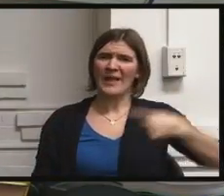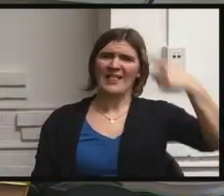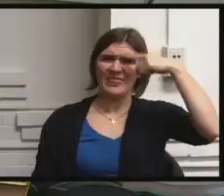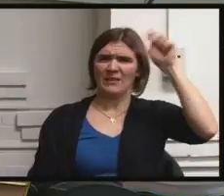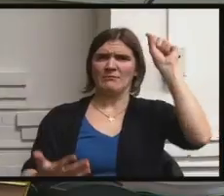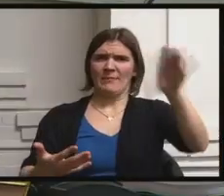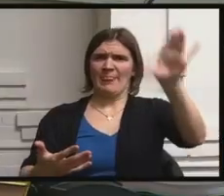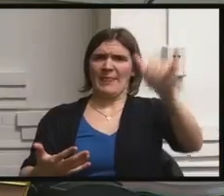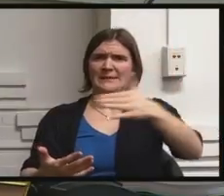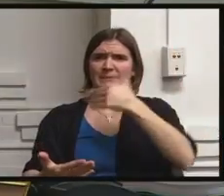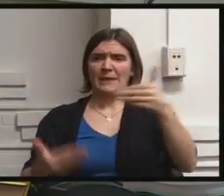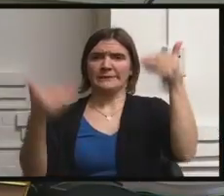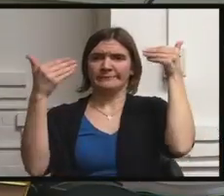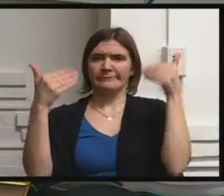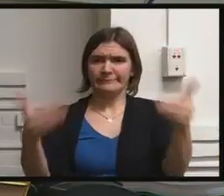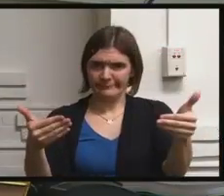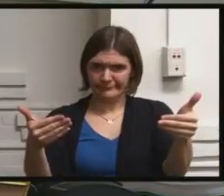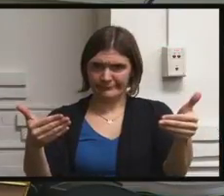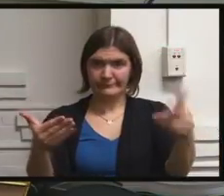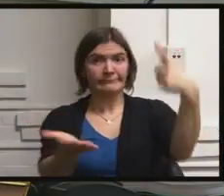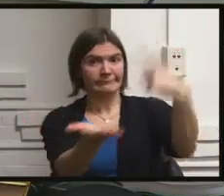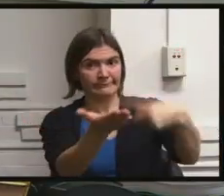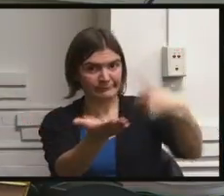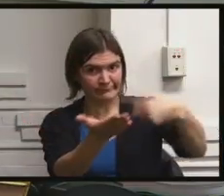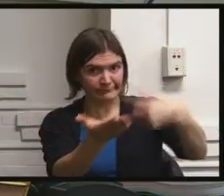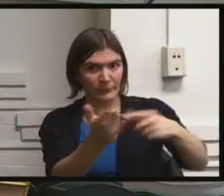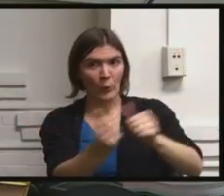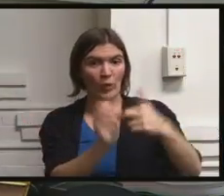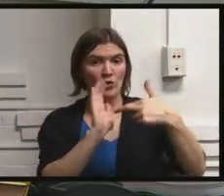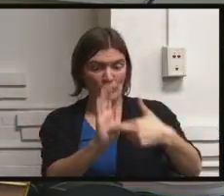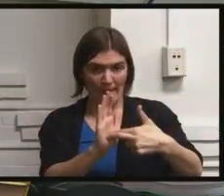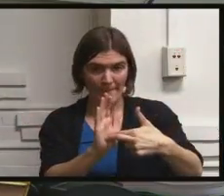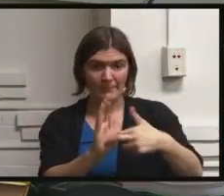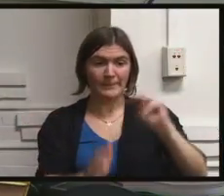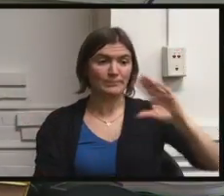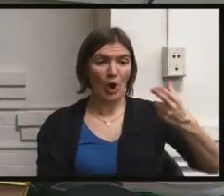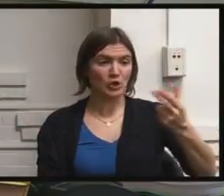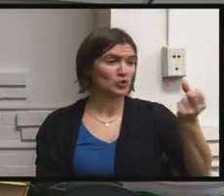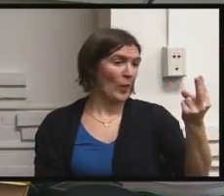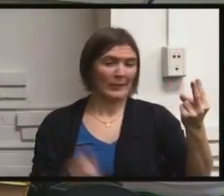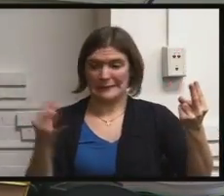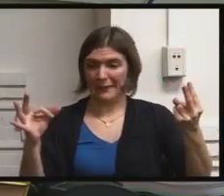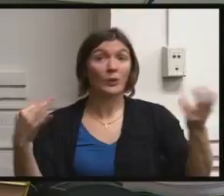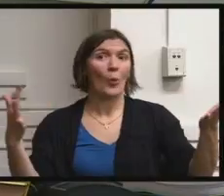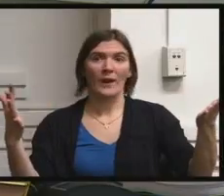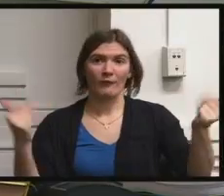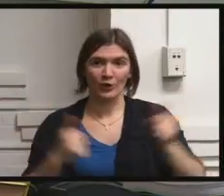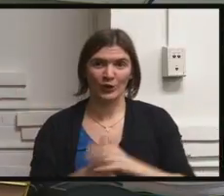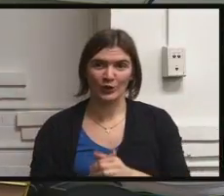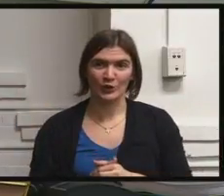the best thing to do, and we're going to talk about it all day on March, whatever day that is.